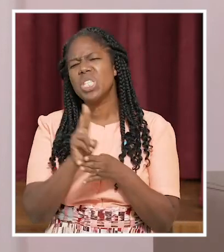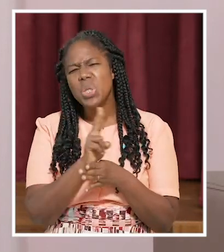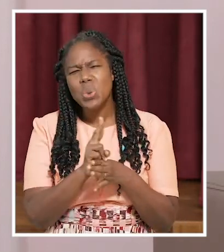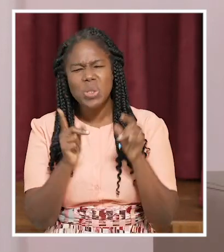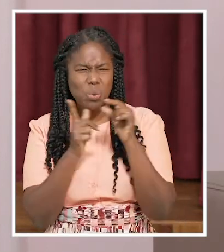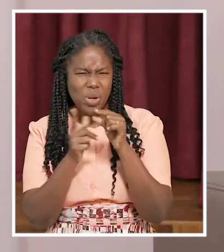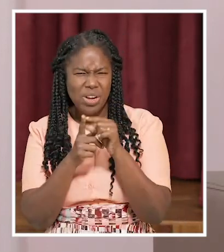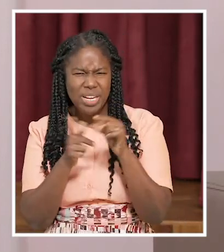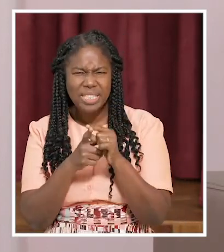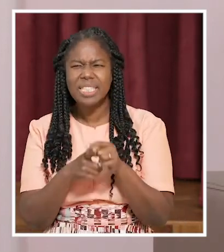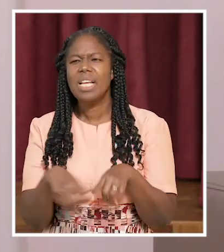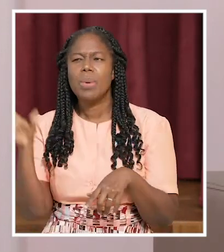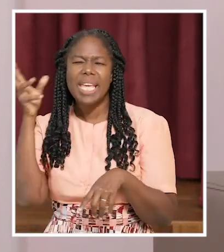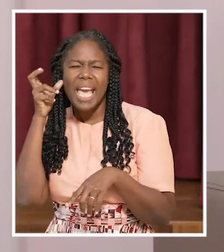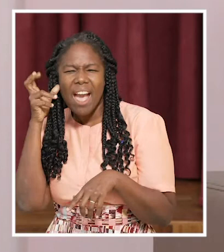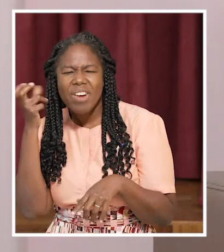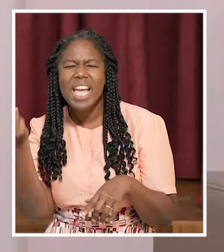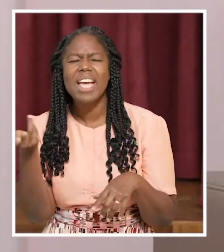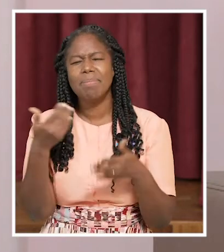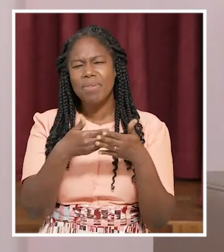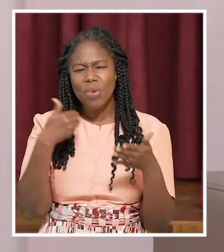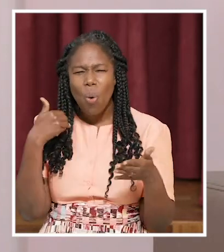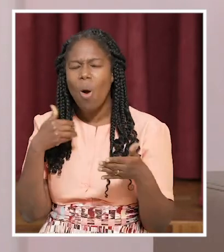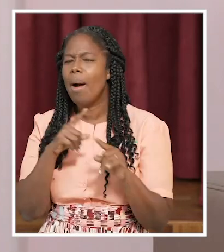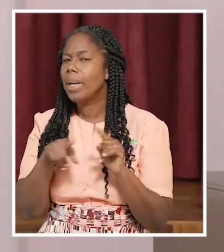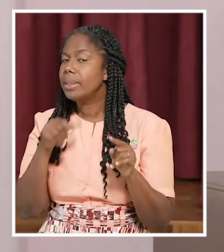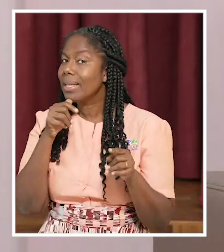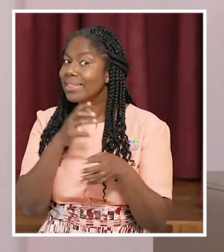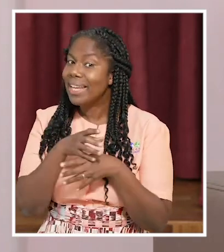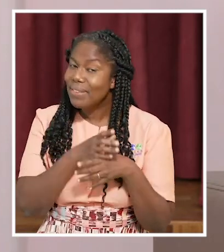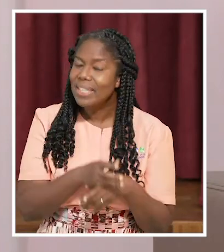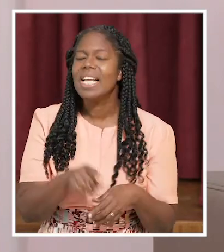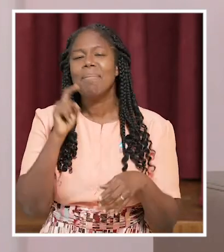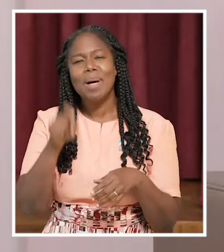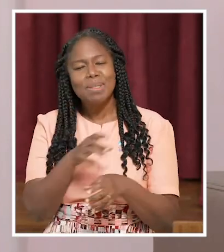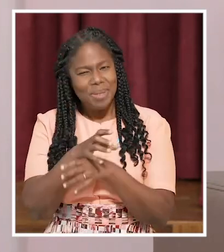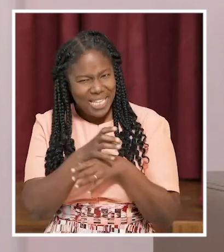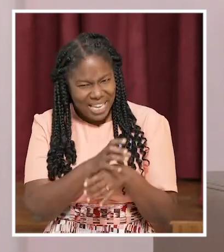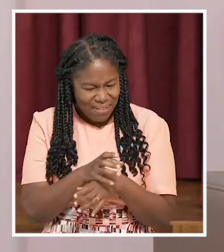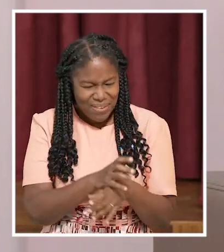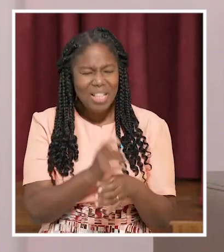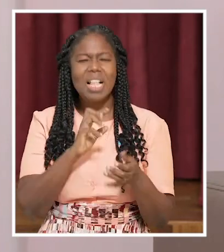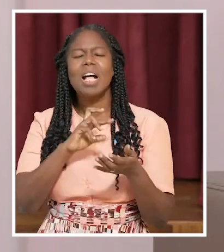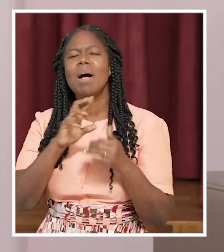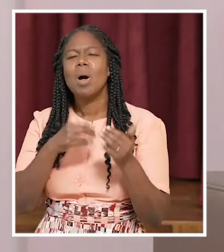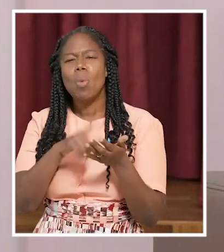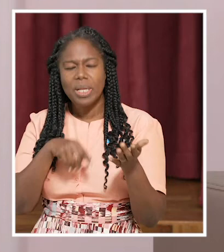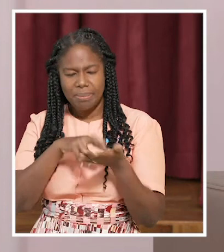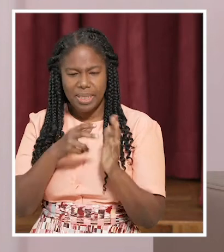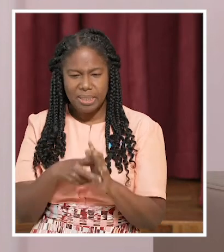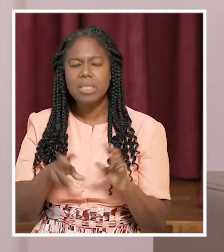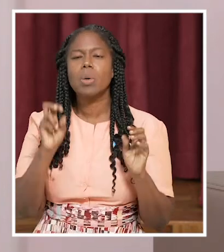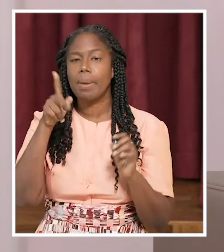experience a few symptoms and we say, yeah, that's what it is. Right. So we have to be careful about throwing labels That's around. right. But post-traumatic stress disorder